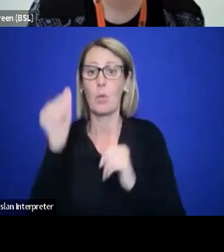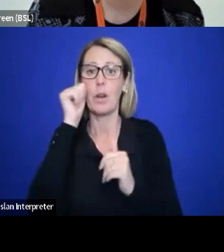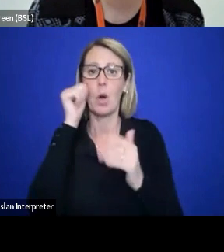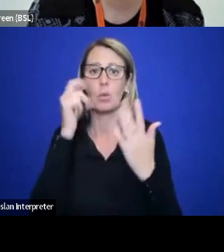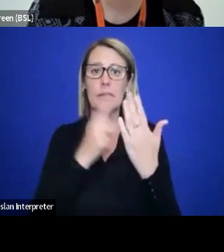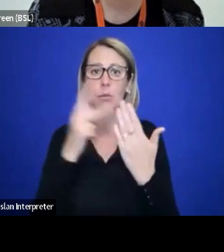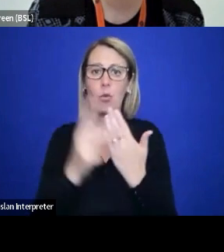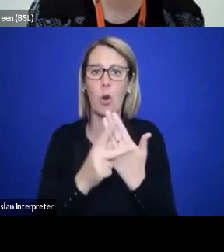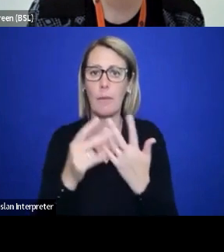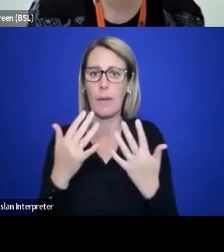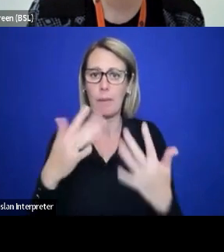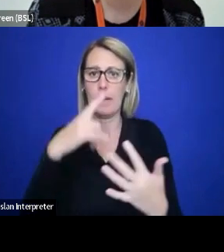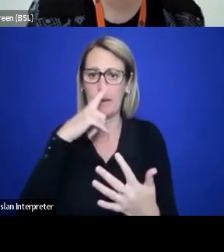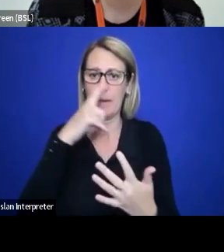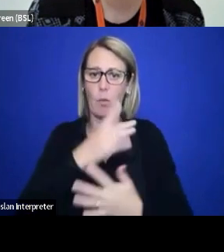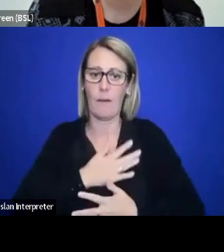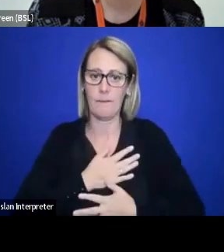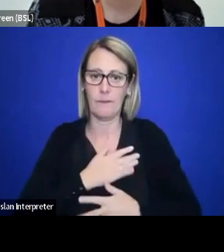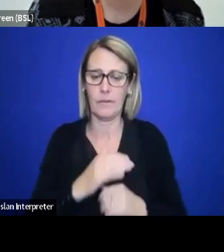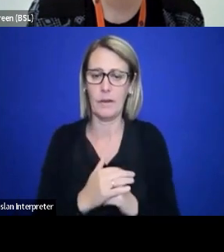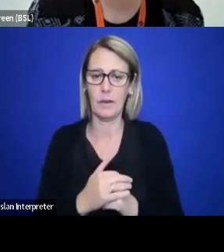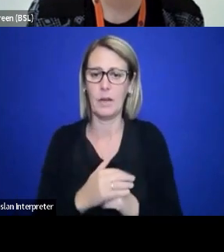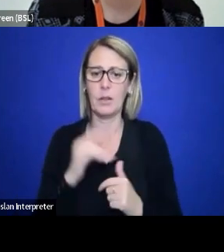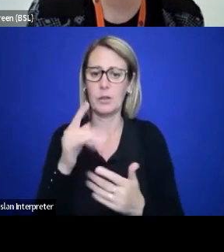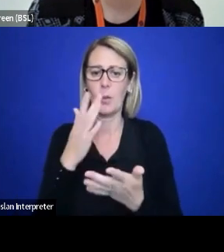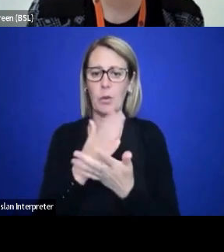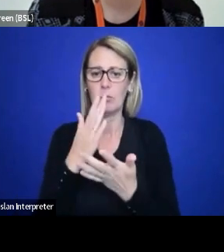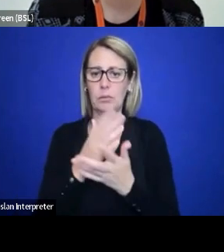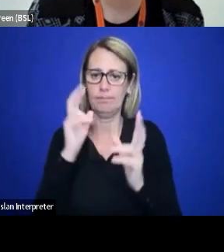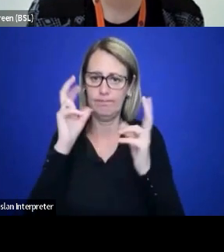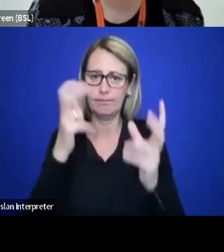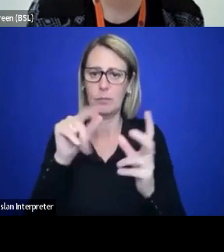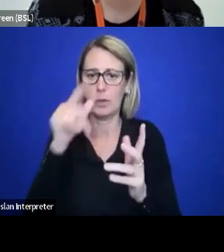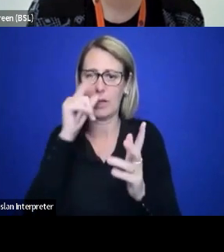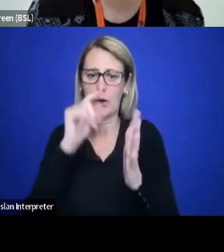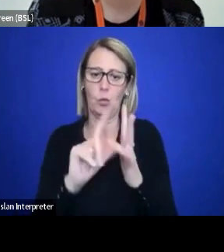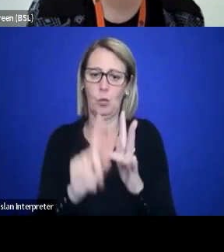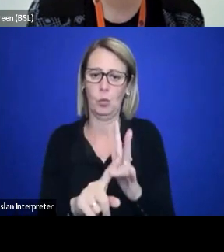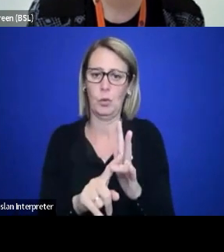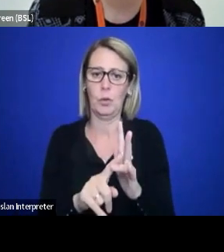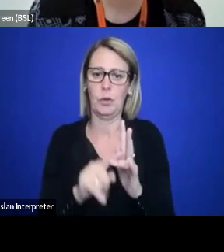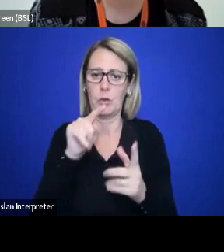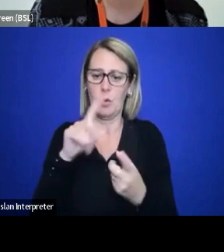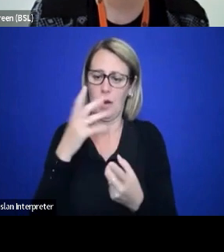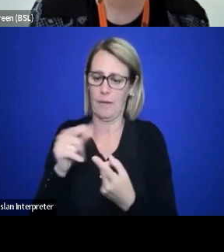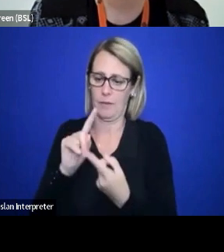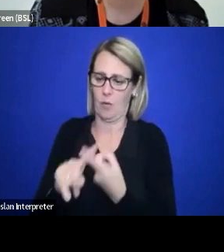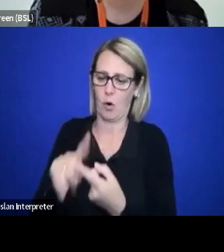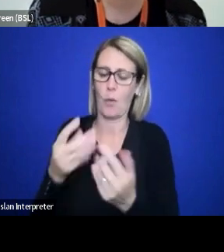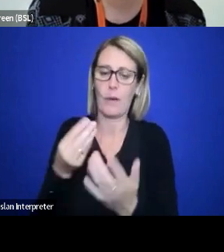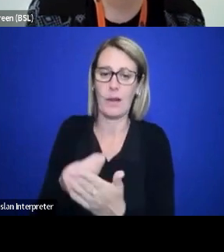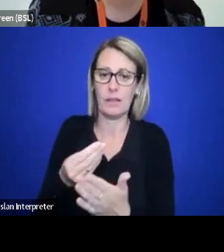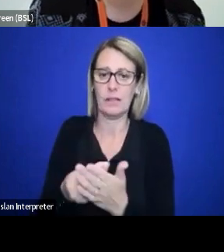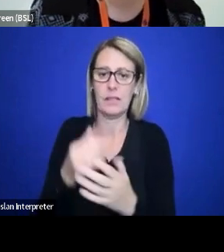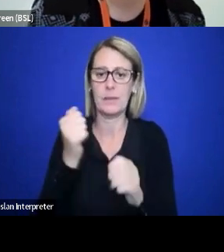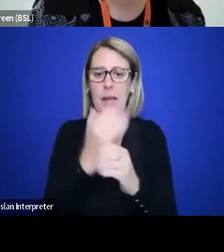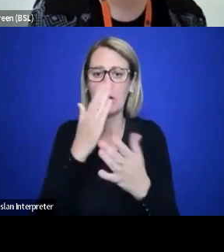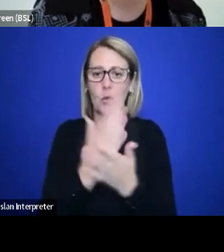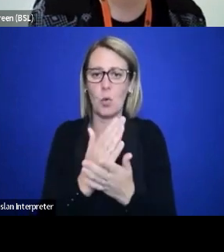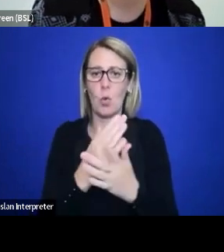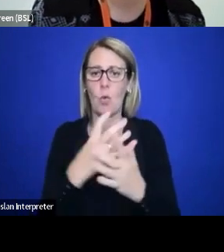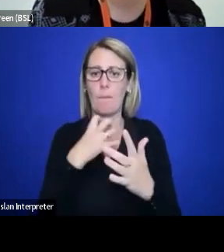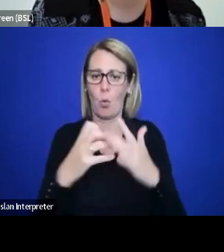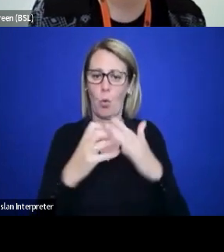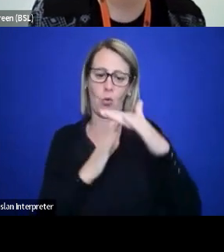program that many people love, and so we're determined to do what we can to secure ongoing funding so that more